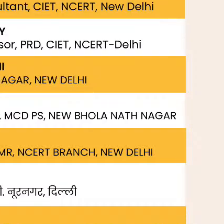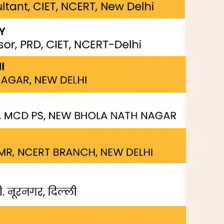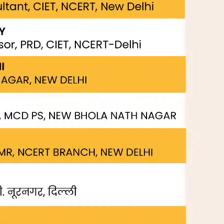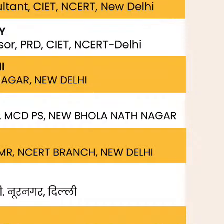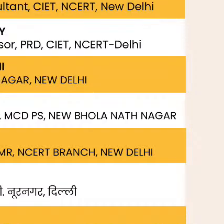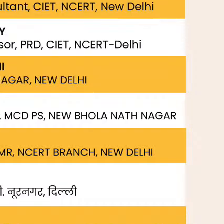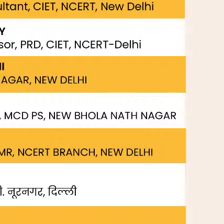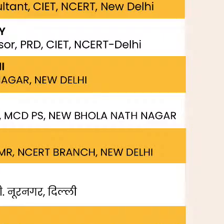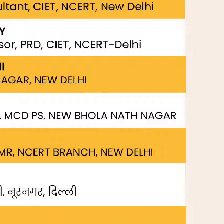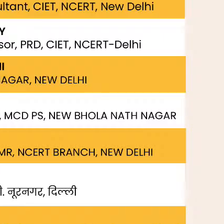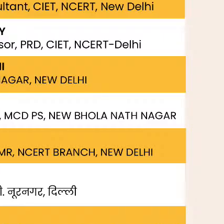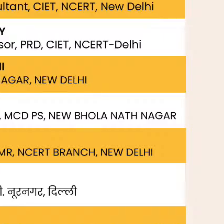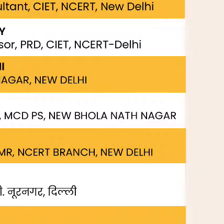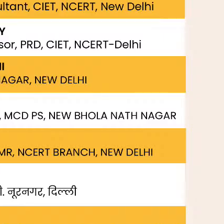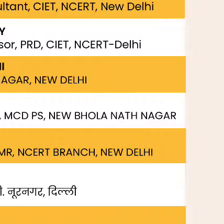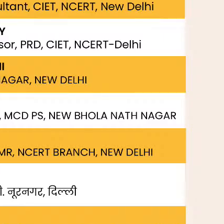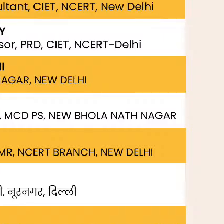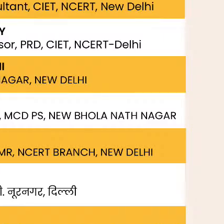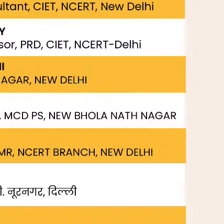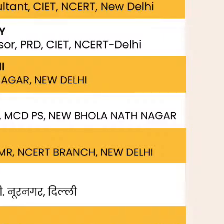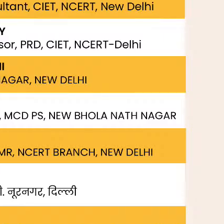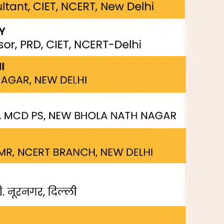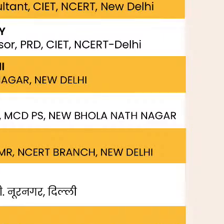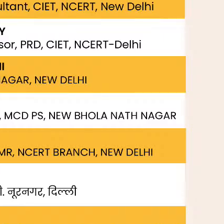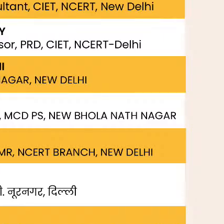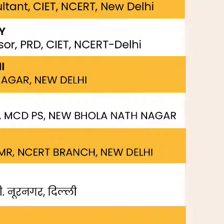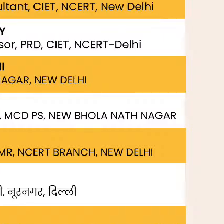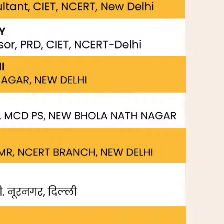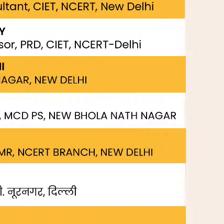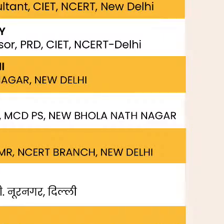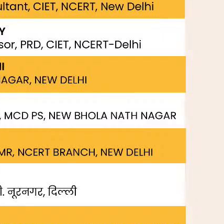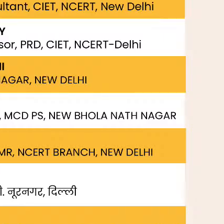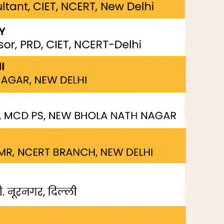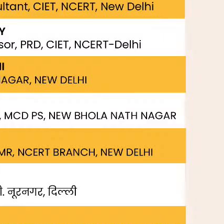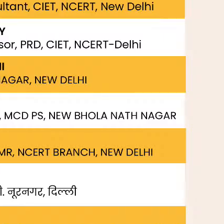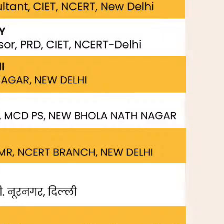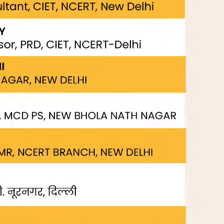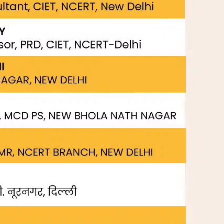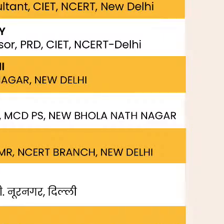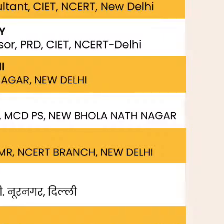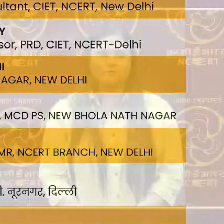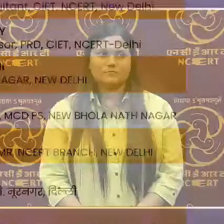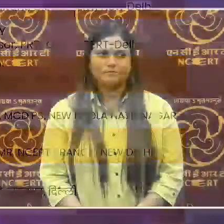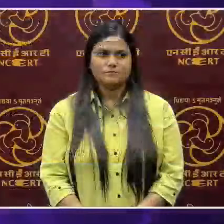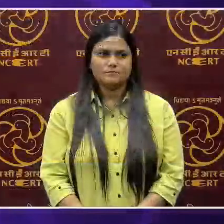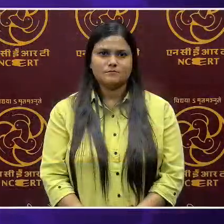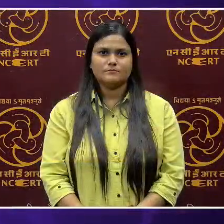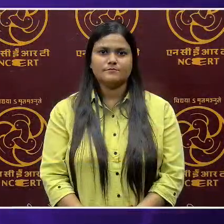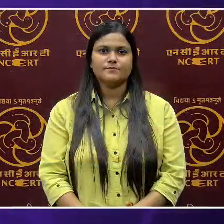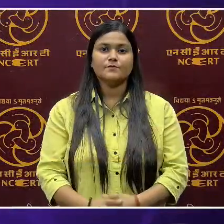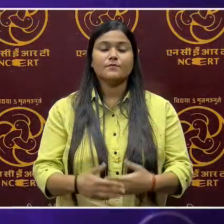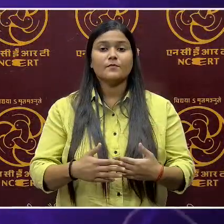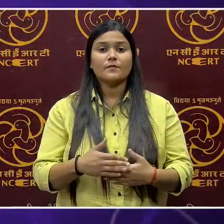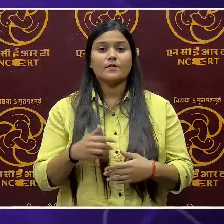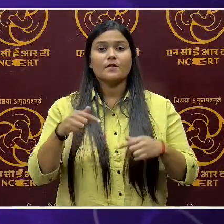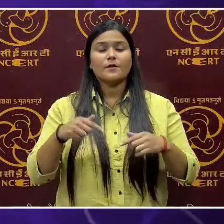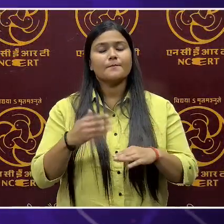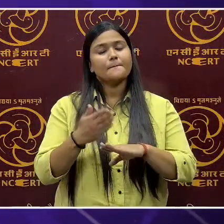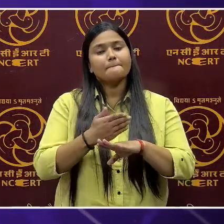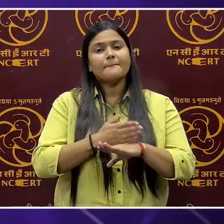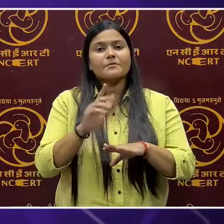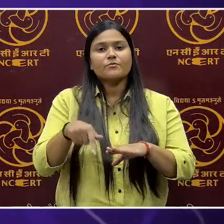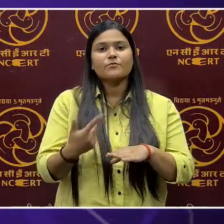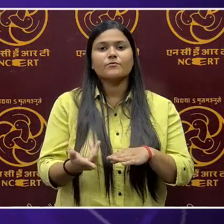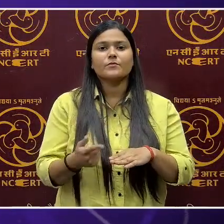to be how many. And till 5:30, we have a series of programs, so do watch them. Apart from this, if